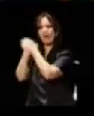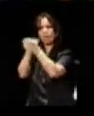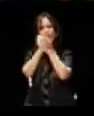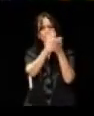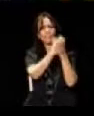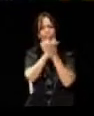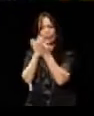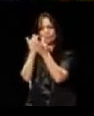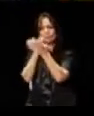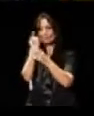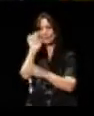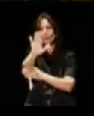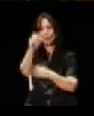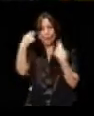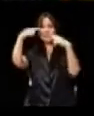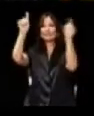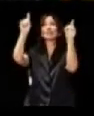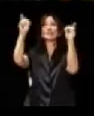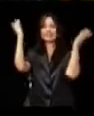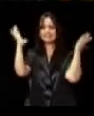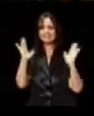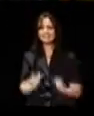applause for your achievements.